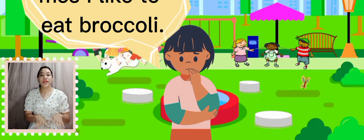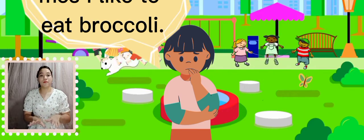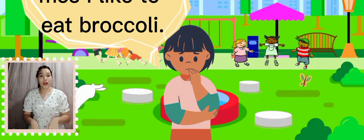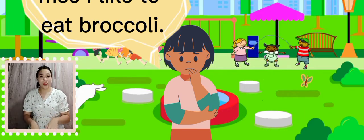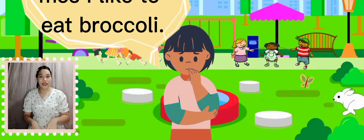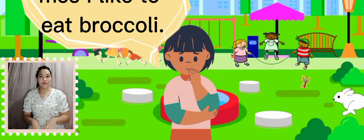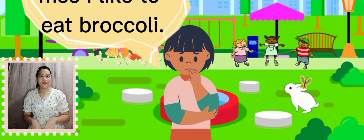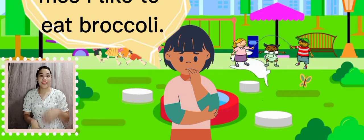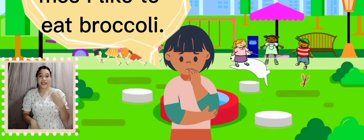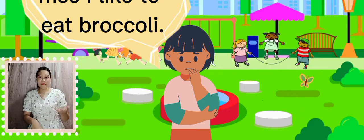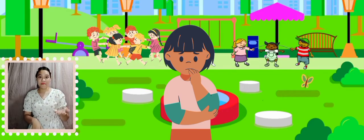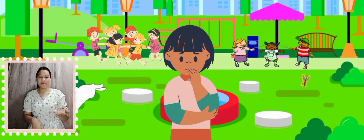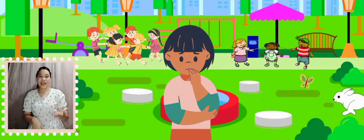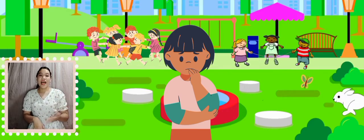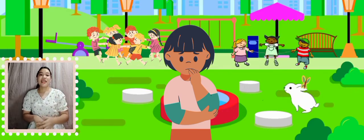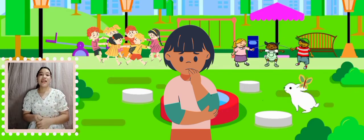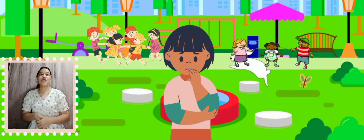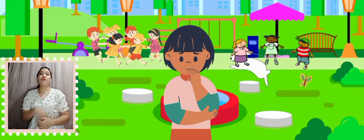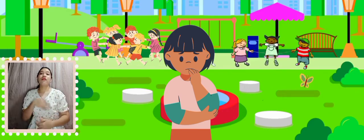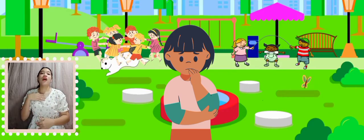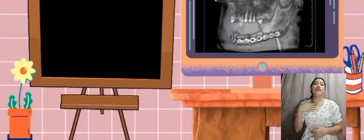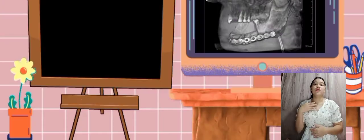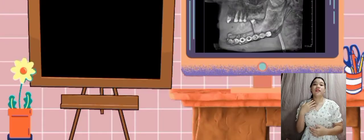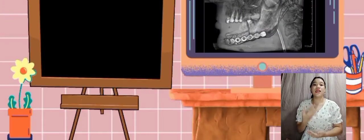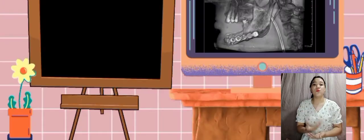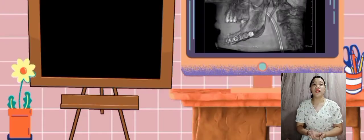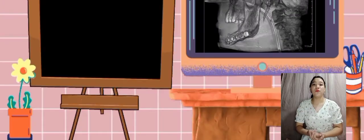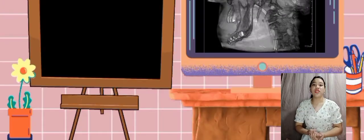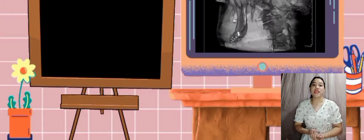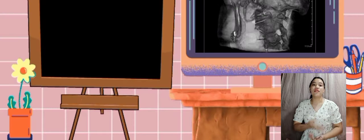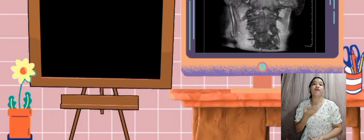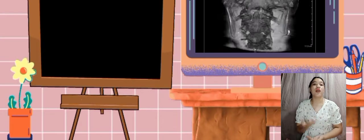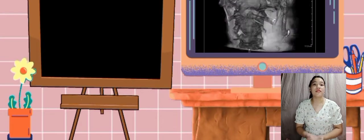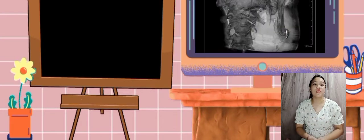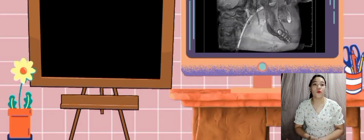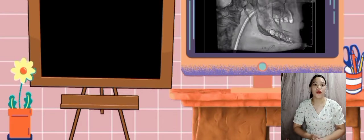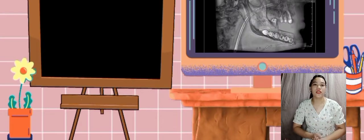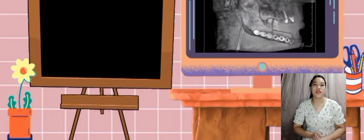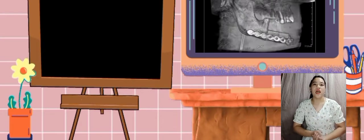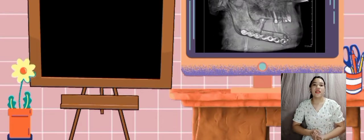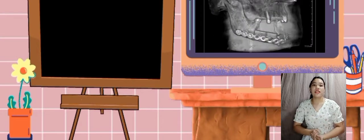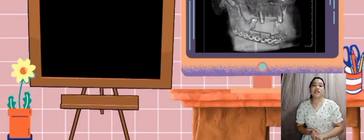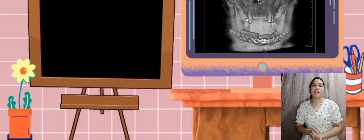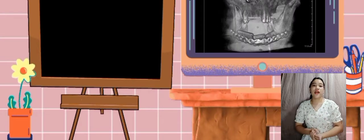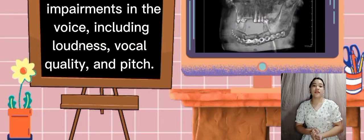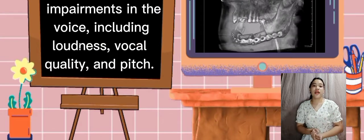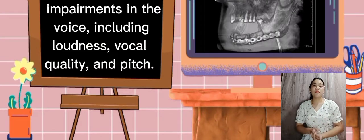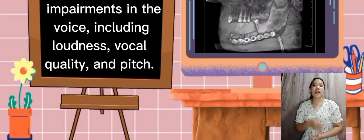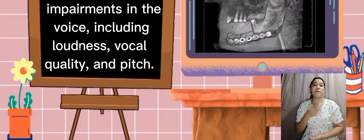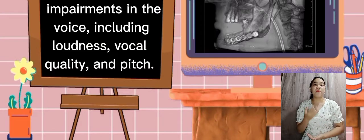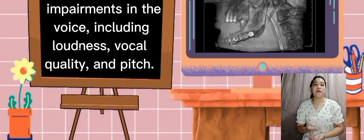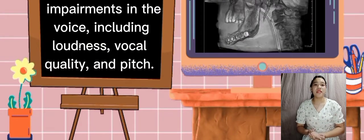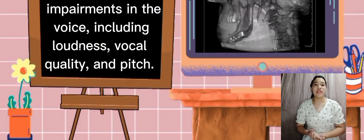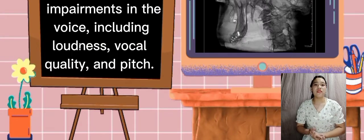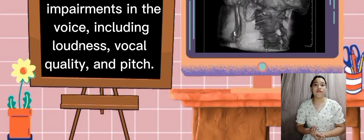like to eat broccoli. Get it? Then let's move on to the last one, which is the voice disorders. This is characterized